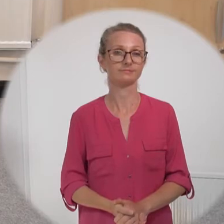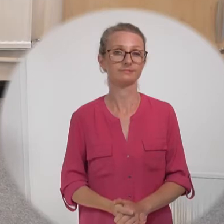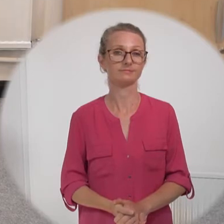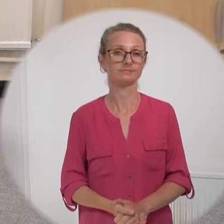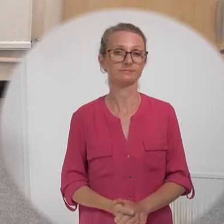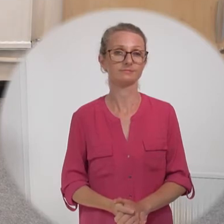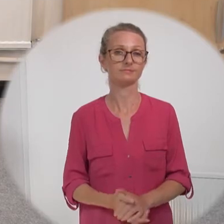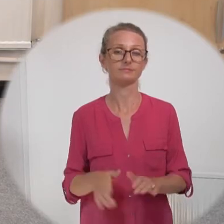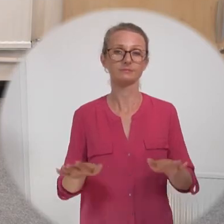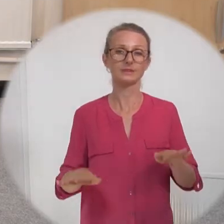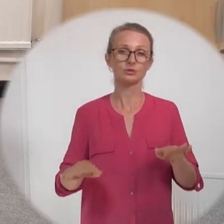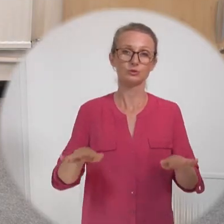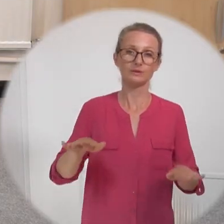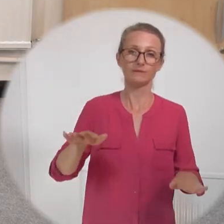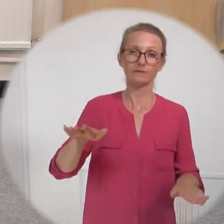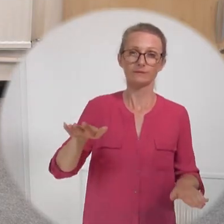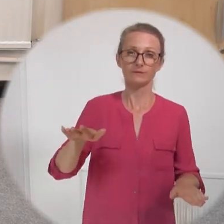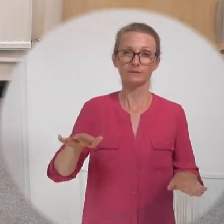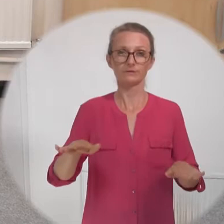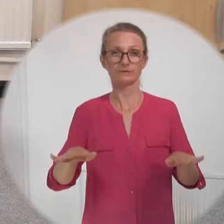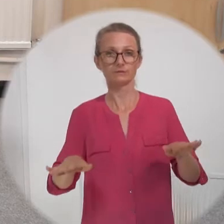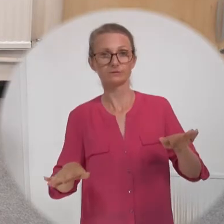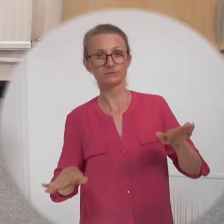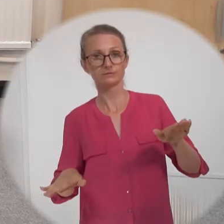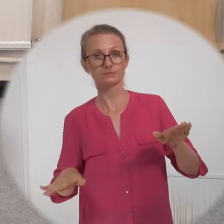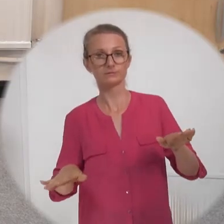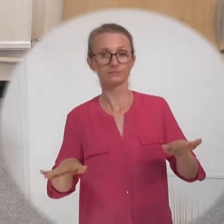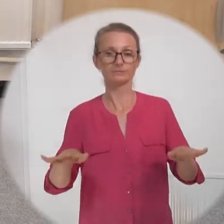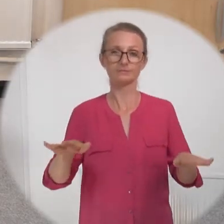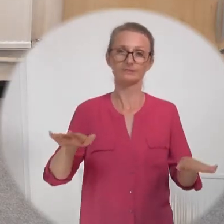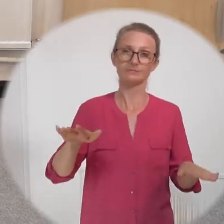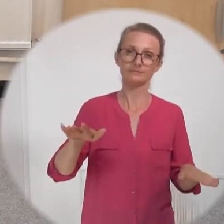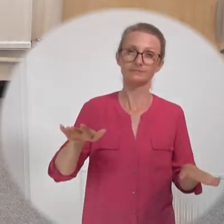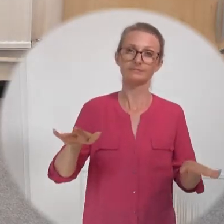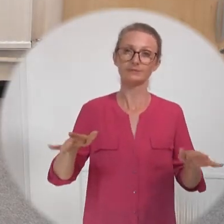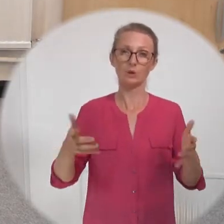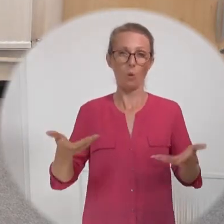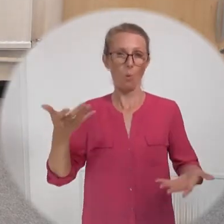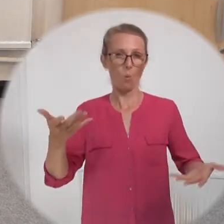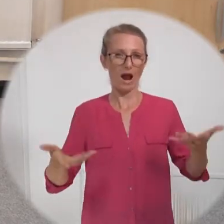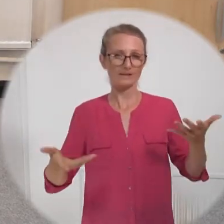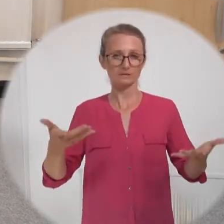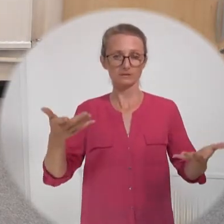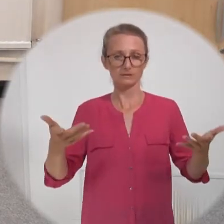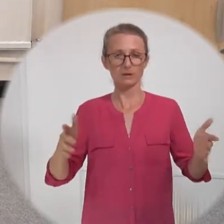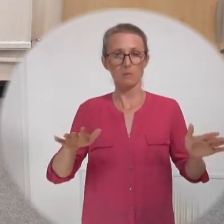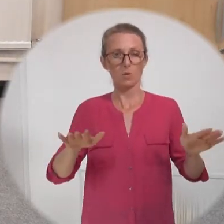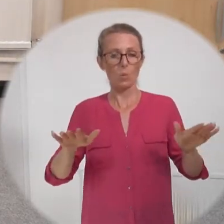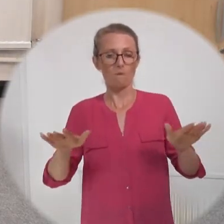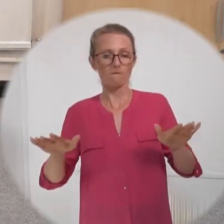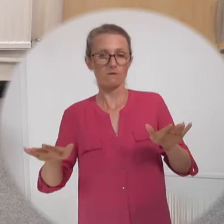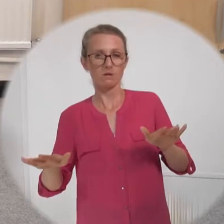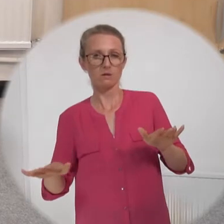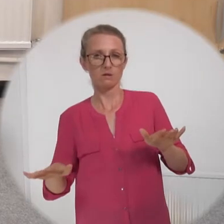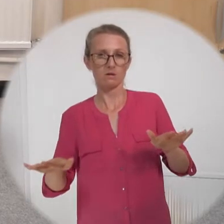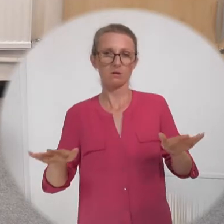one foot to the other. So you're allowing your weight to transfer from one foot to the other, and it